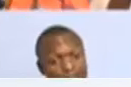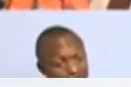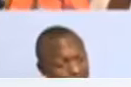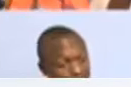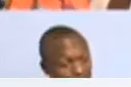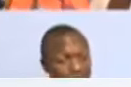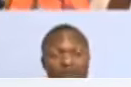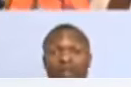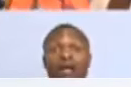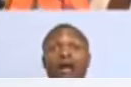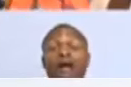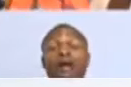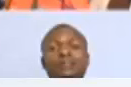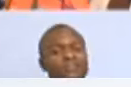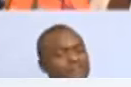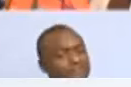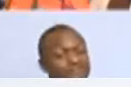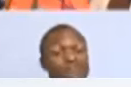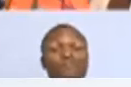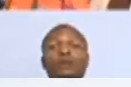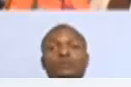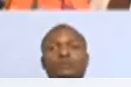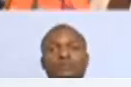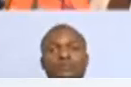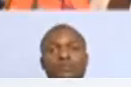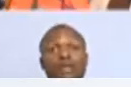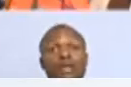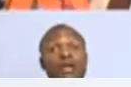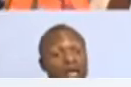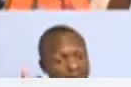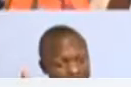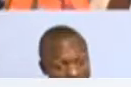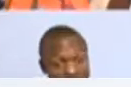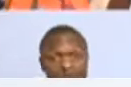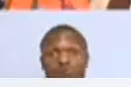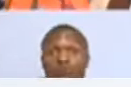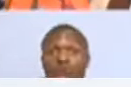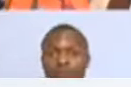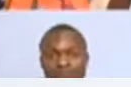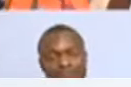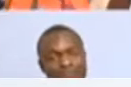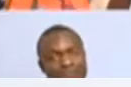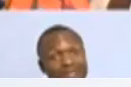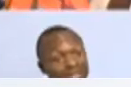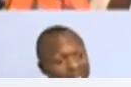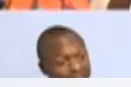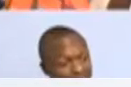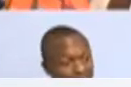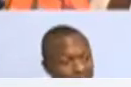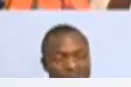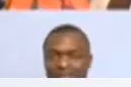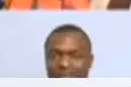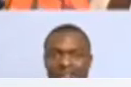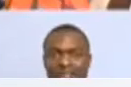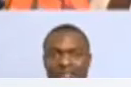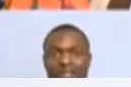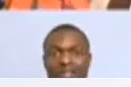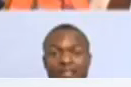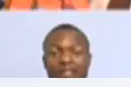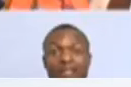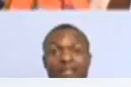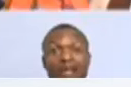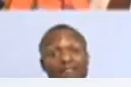however, failed. Madam Speaker, I'm here to say the country has failed to reach